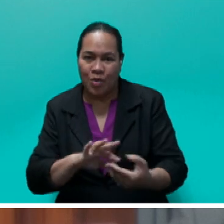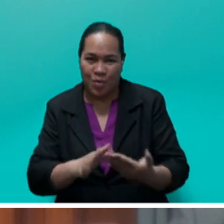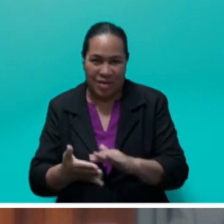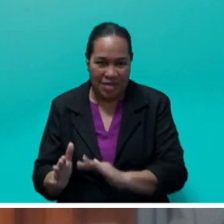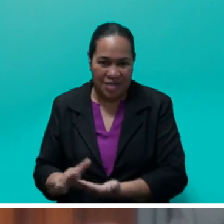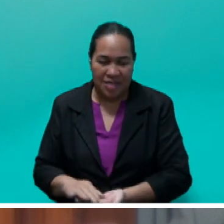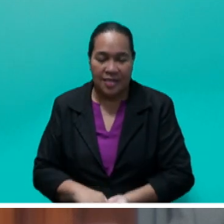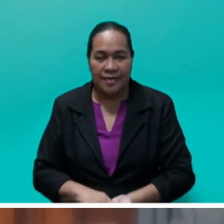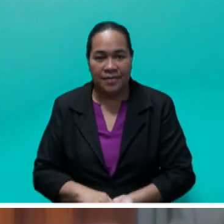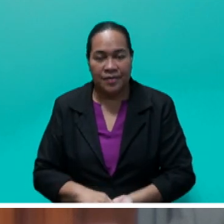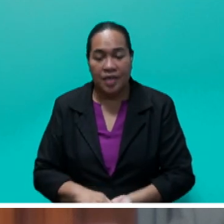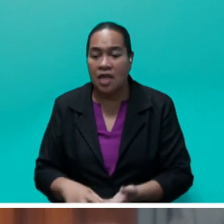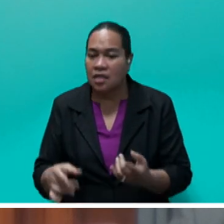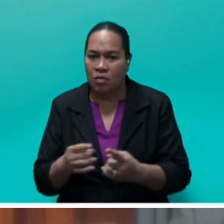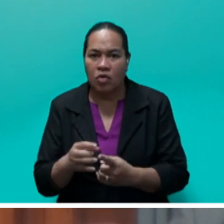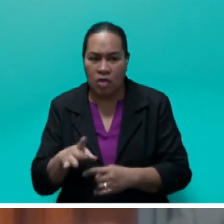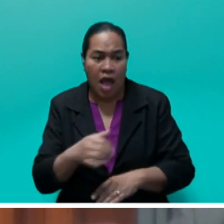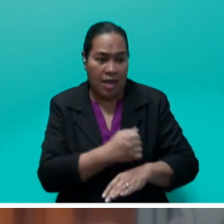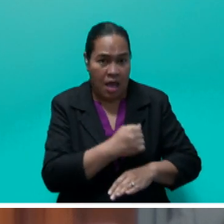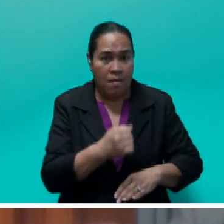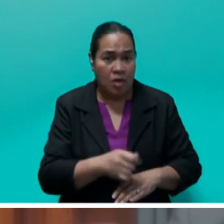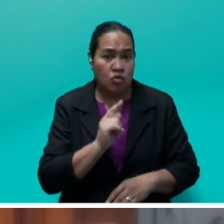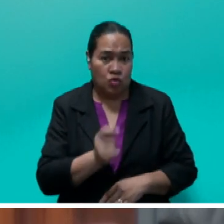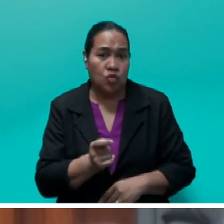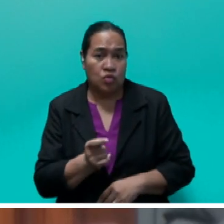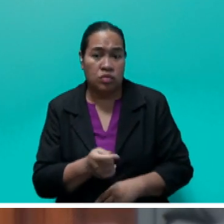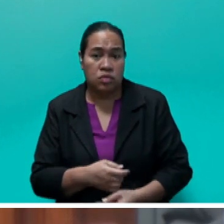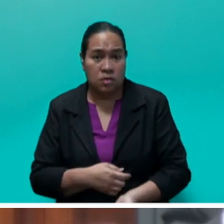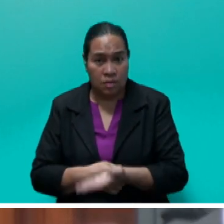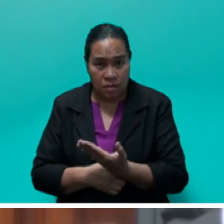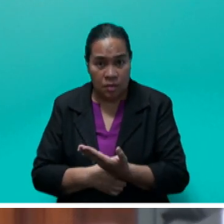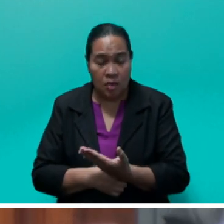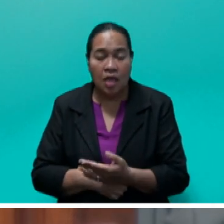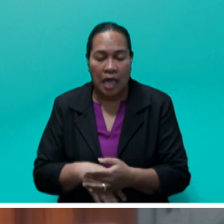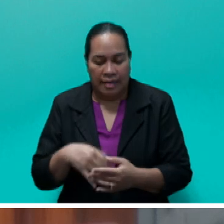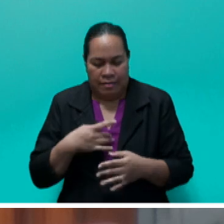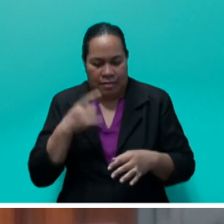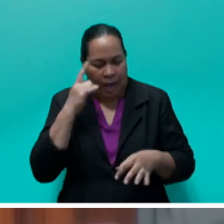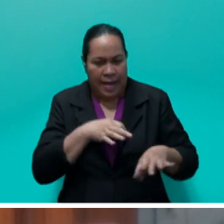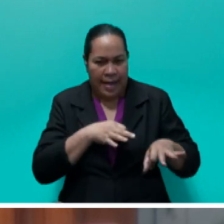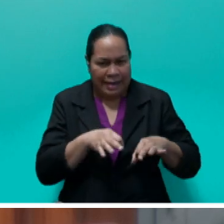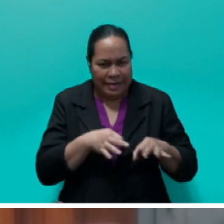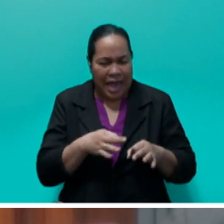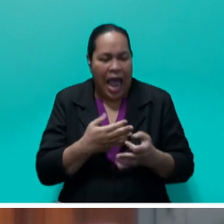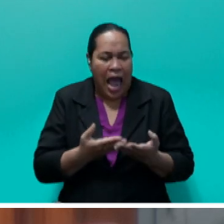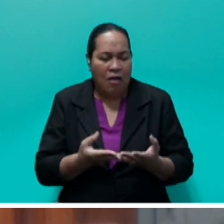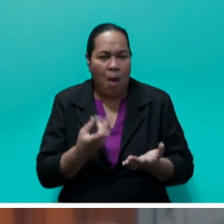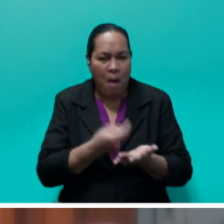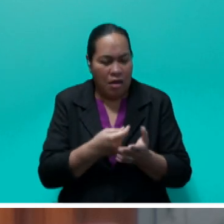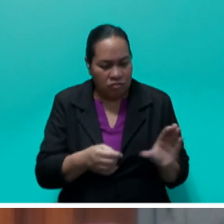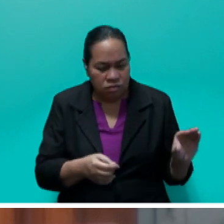A project where government has also re-strategized and invested